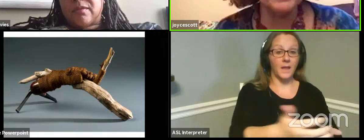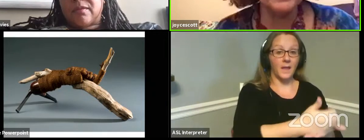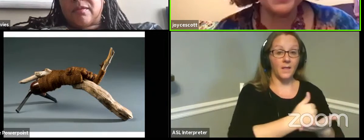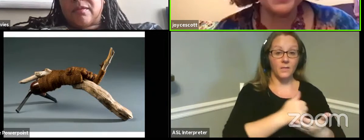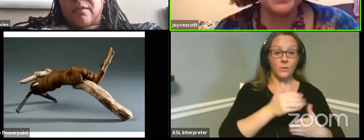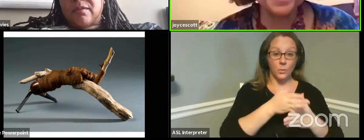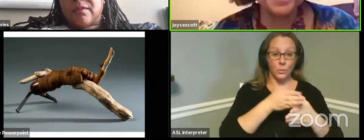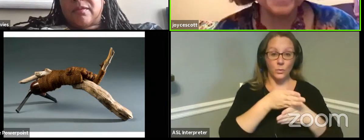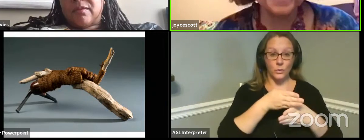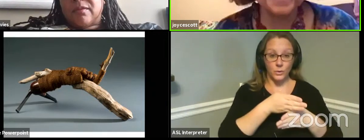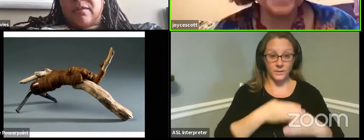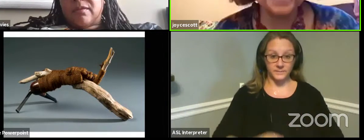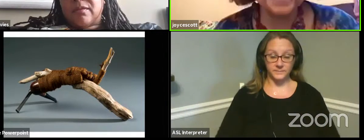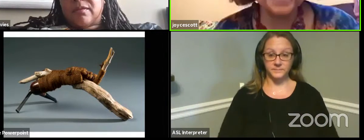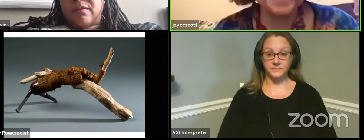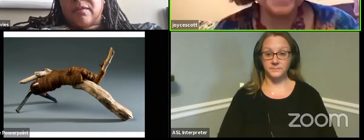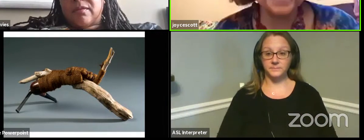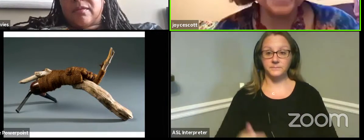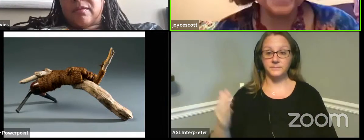Next.